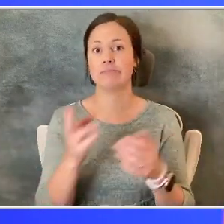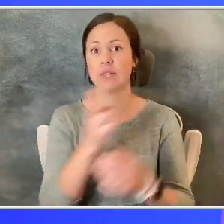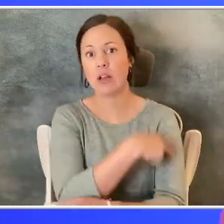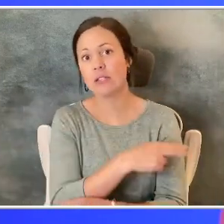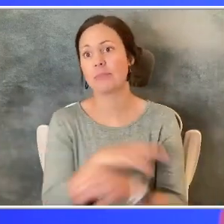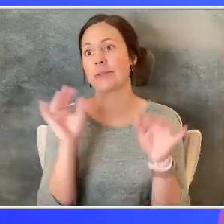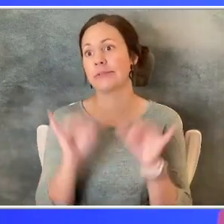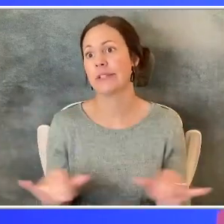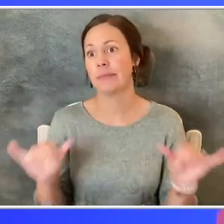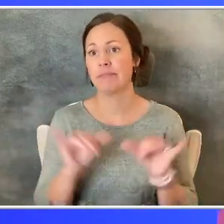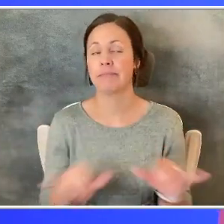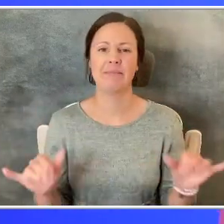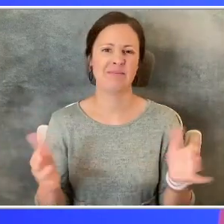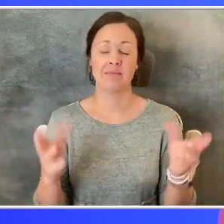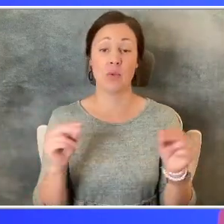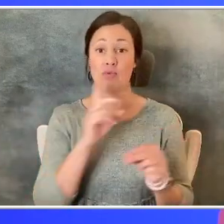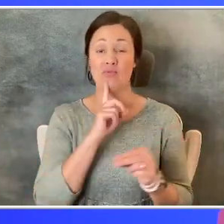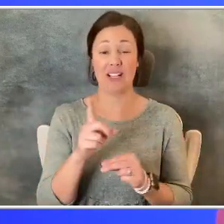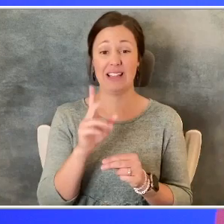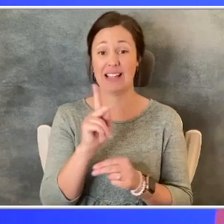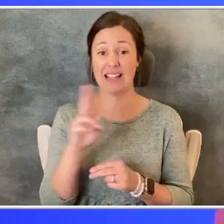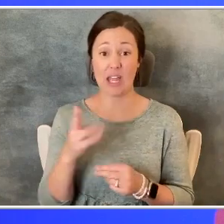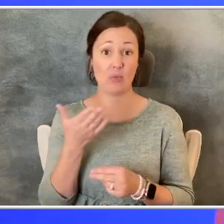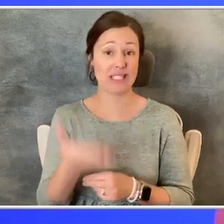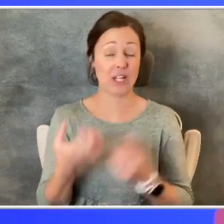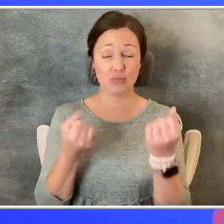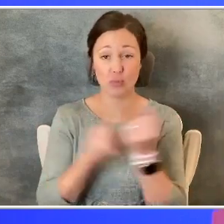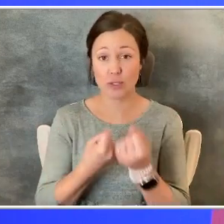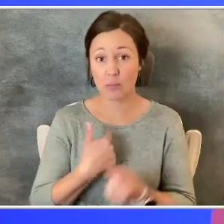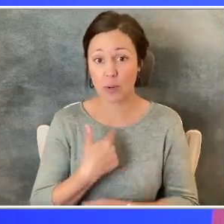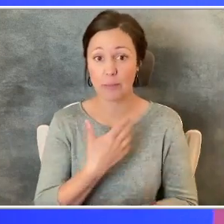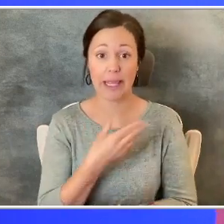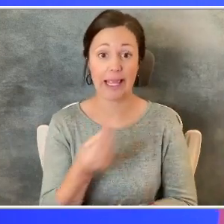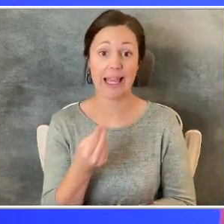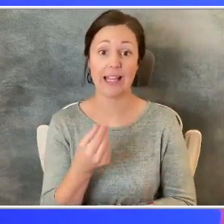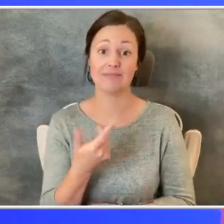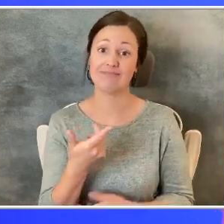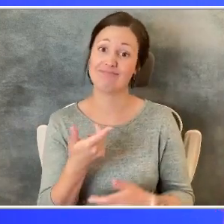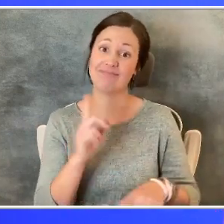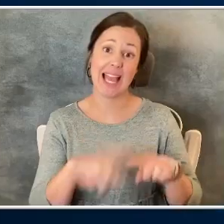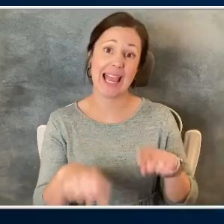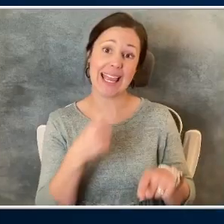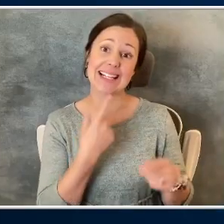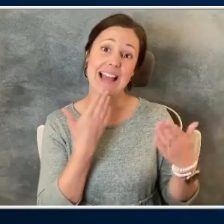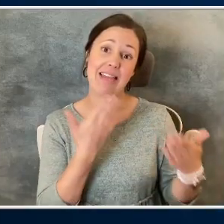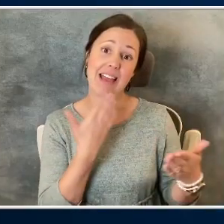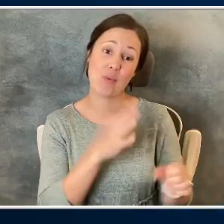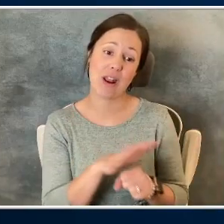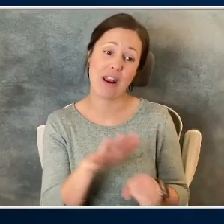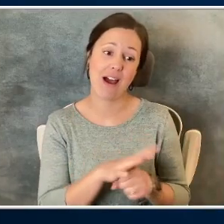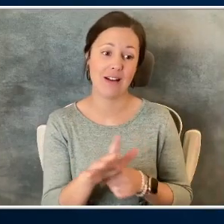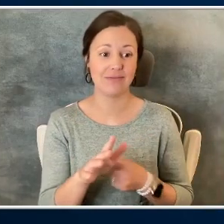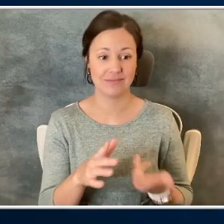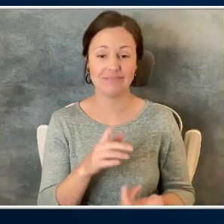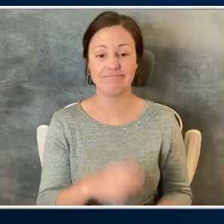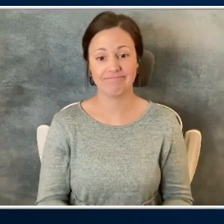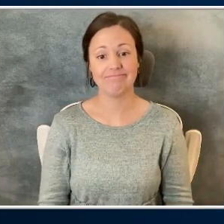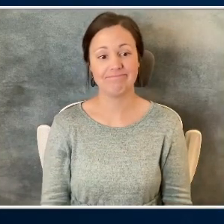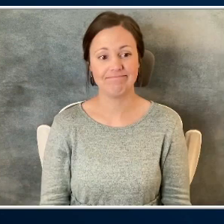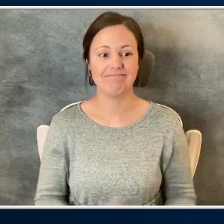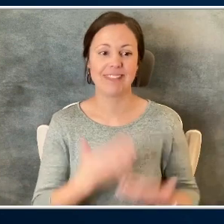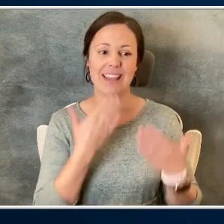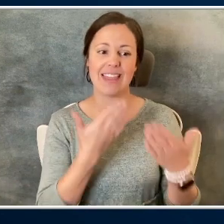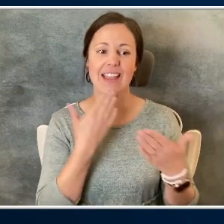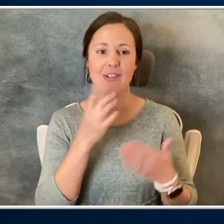way, KU was there, and I can't thank them enough. Yeah, I'm very grateful. Thank you for those thoughts. That was very